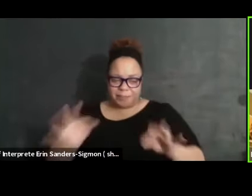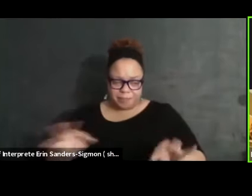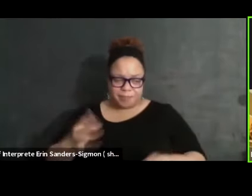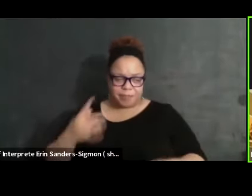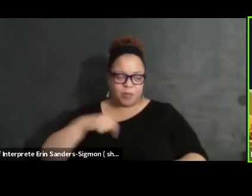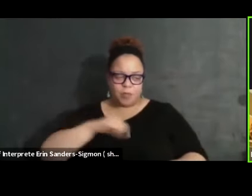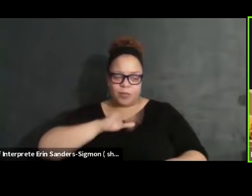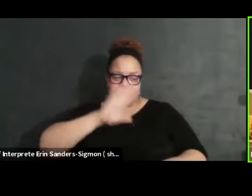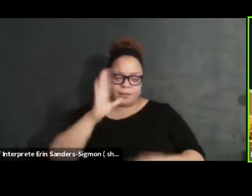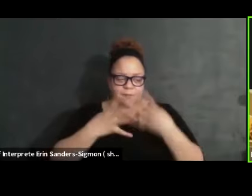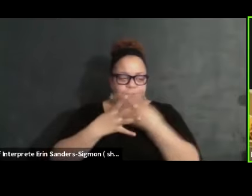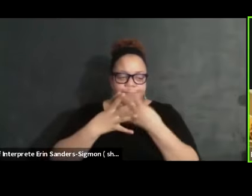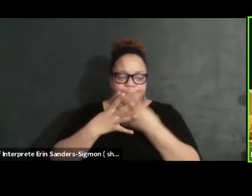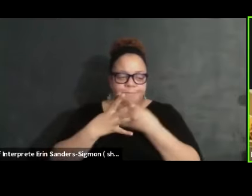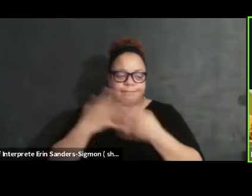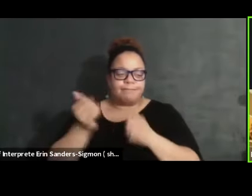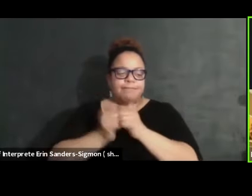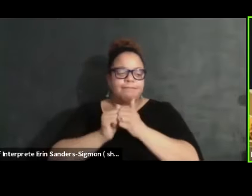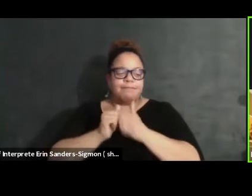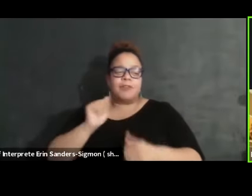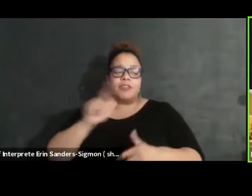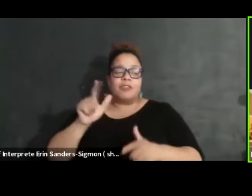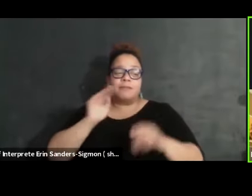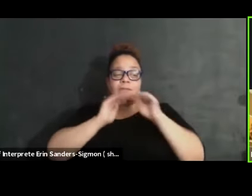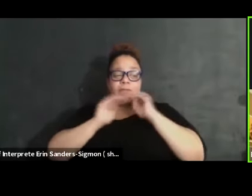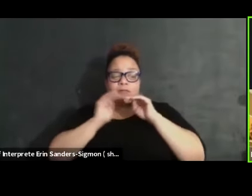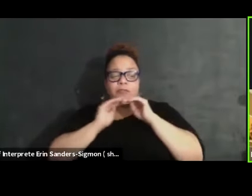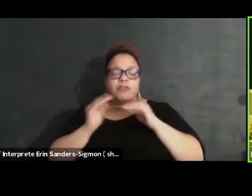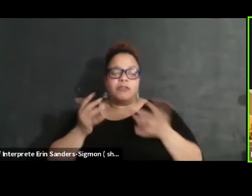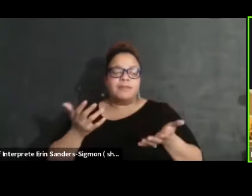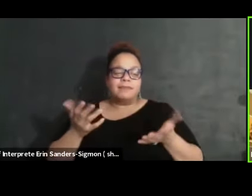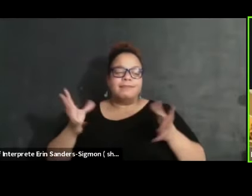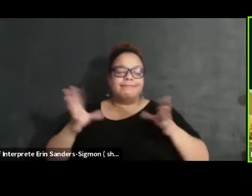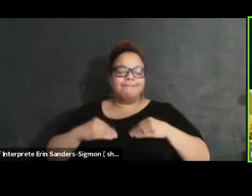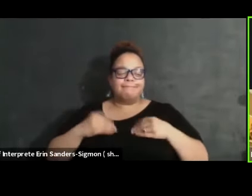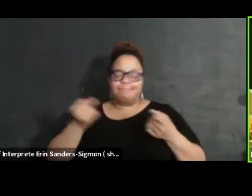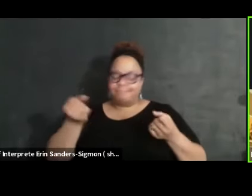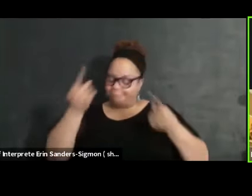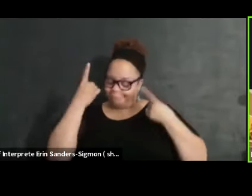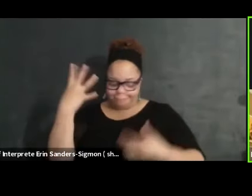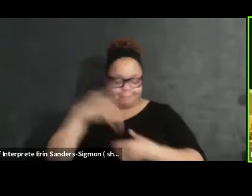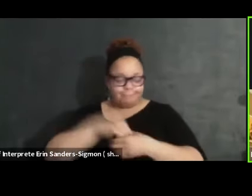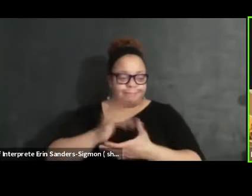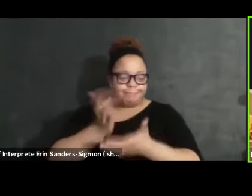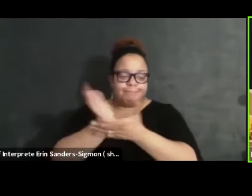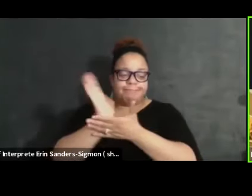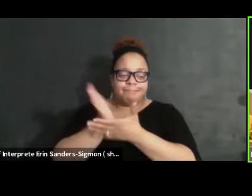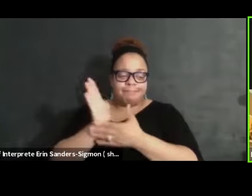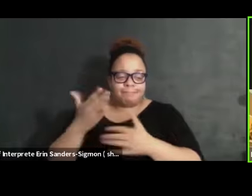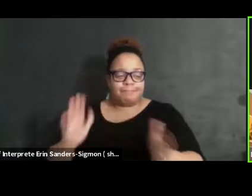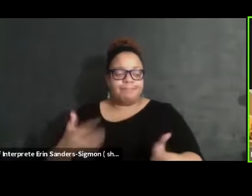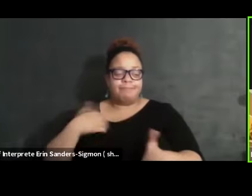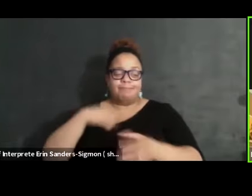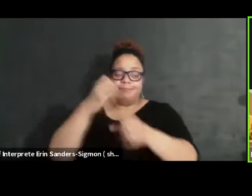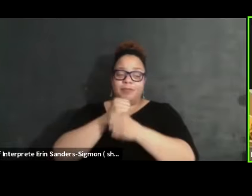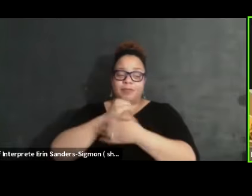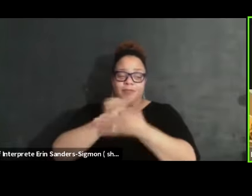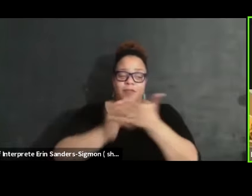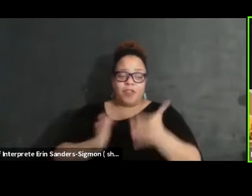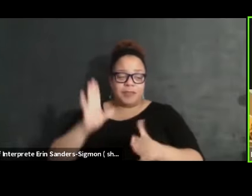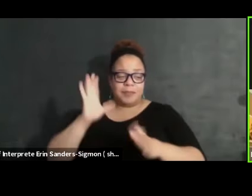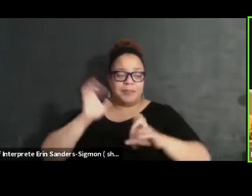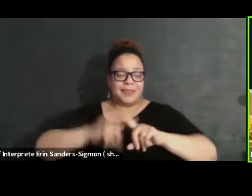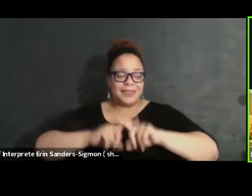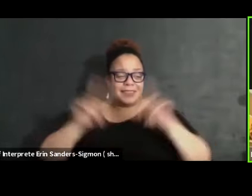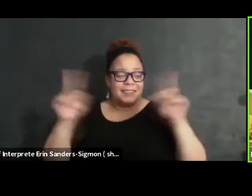stemmed mostly in the process. We just wanted to create art, be different, and have fun like everyone else,